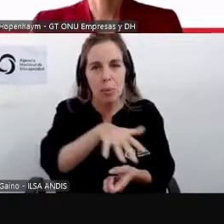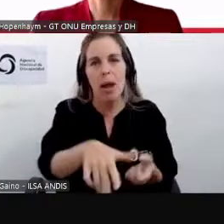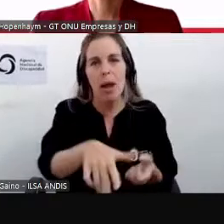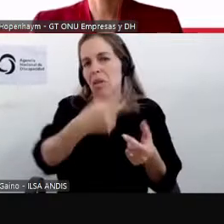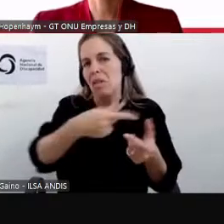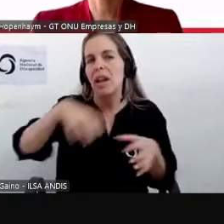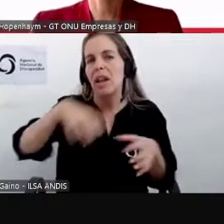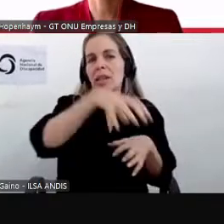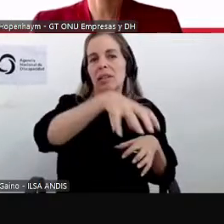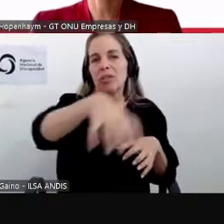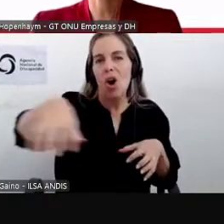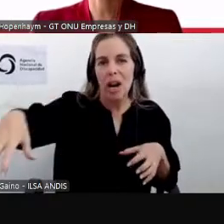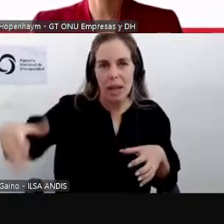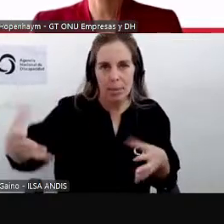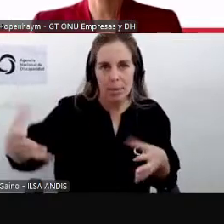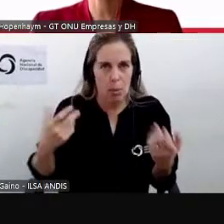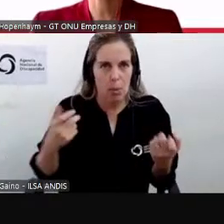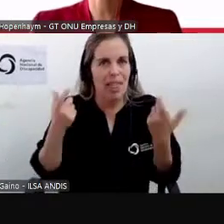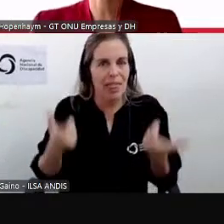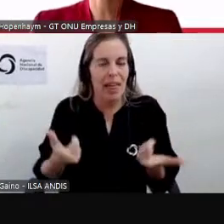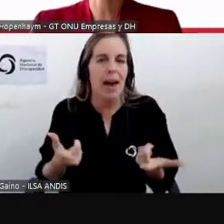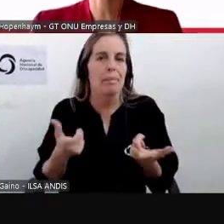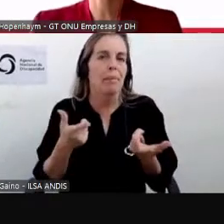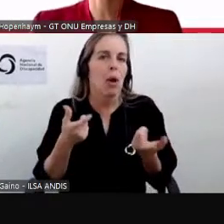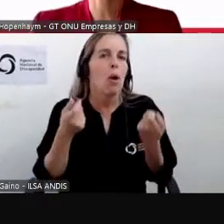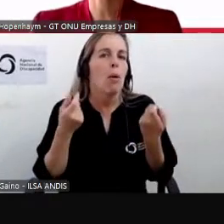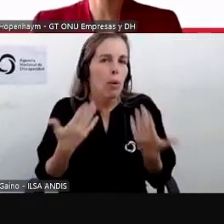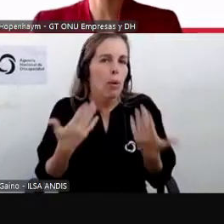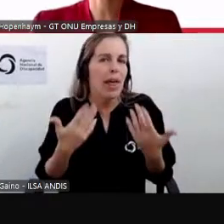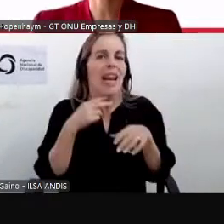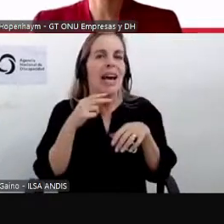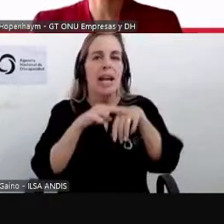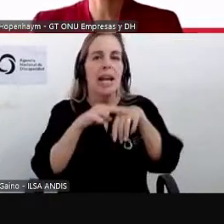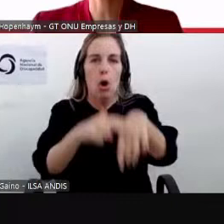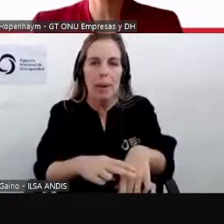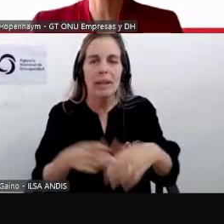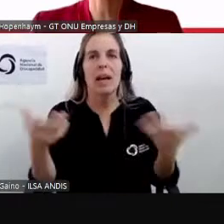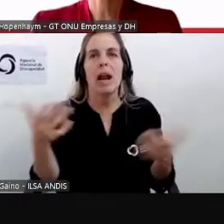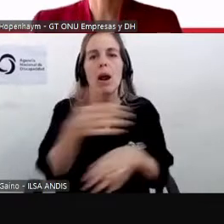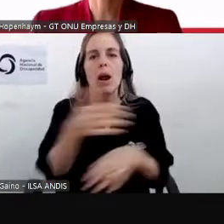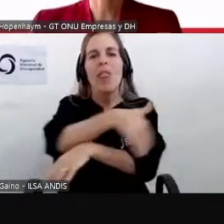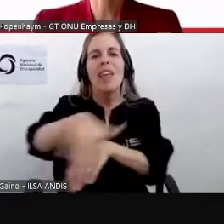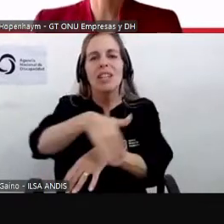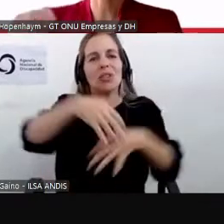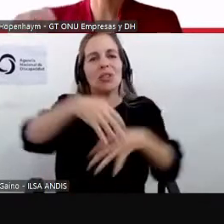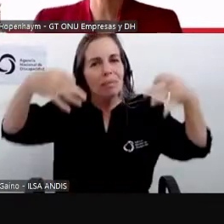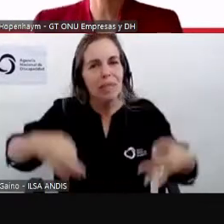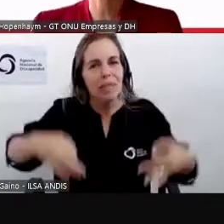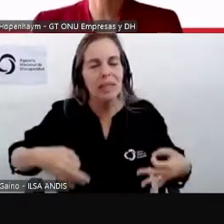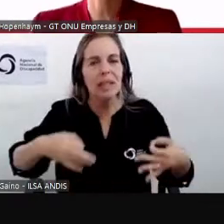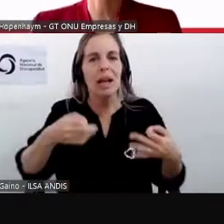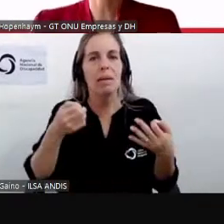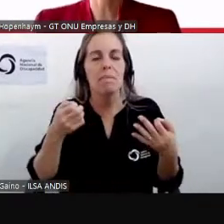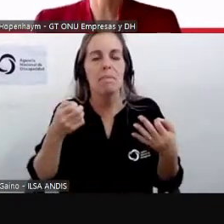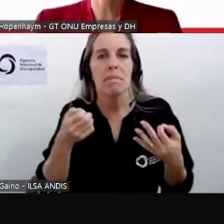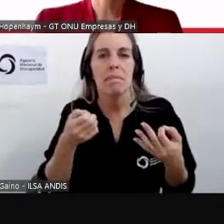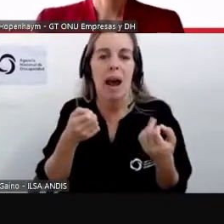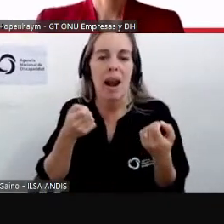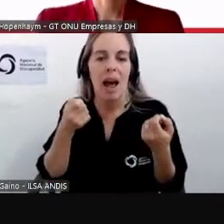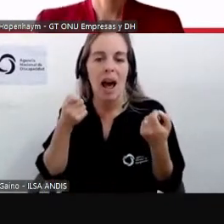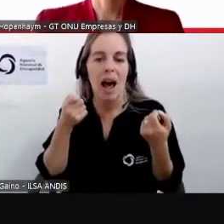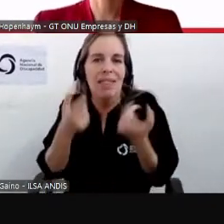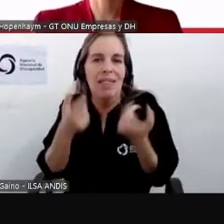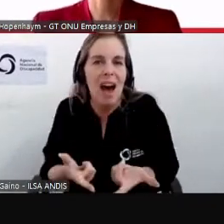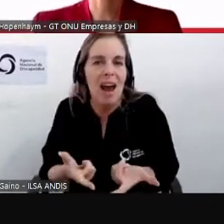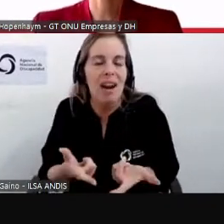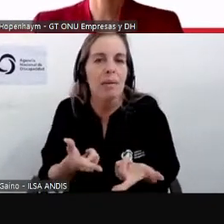but in other cases, they take place, for instance, during transportation or during the production, for instance, in the textile industry, they